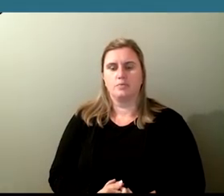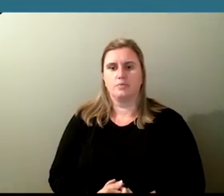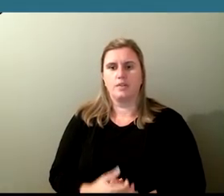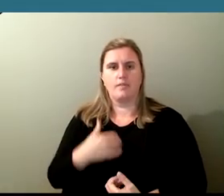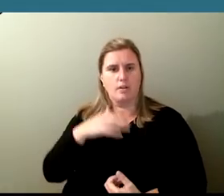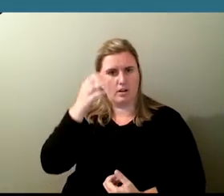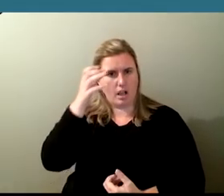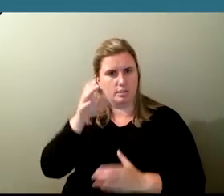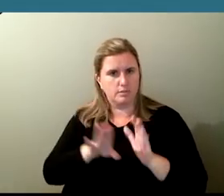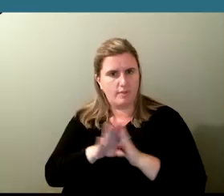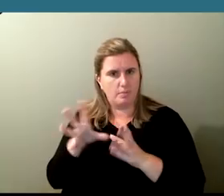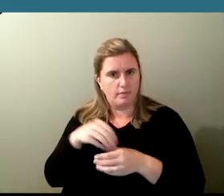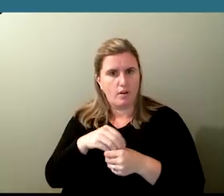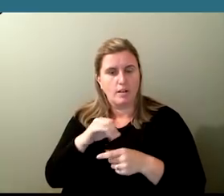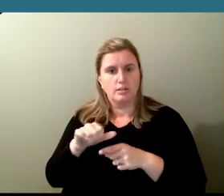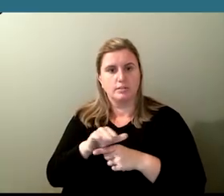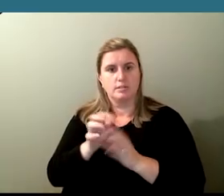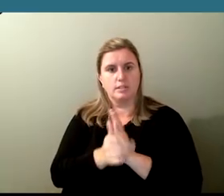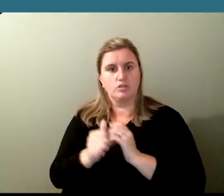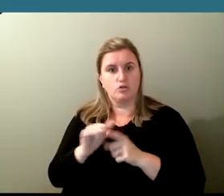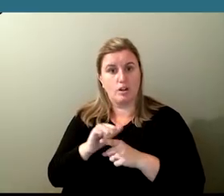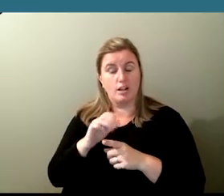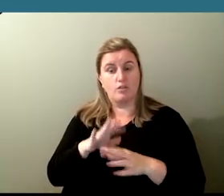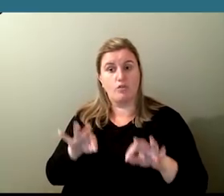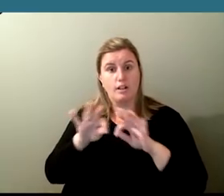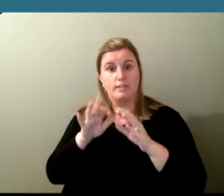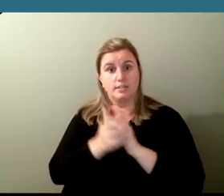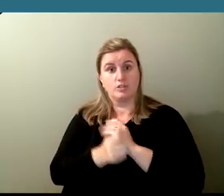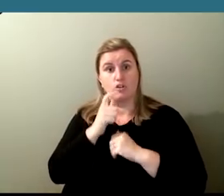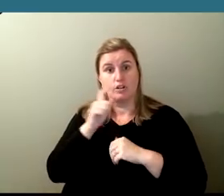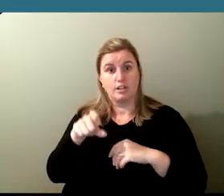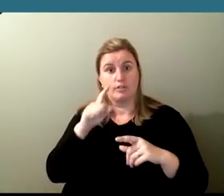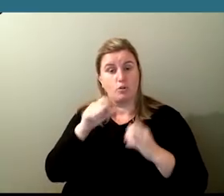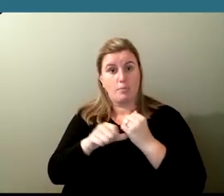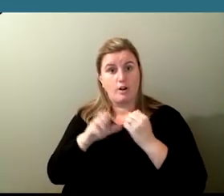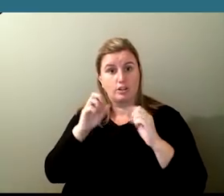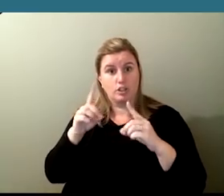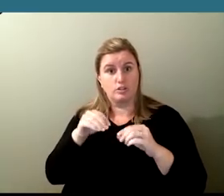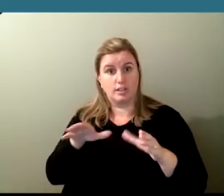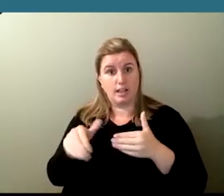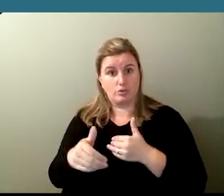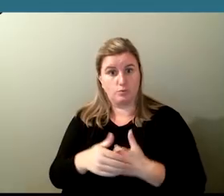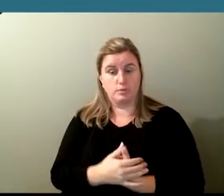as well as skills training and developing relevant skills that are necessary for our paraeducators in classrooms.